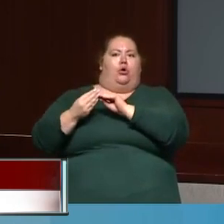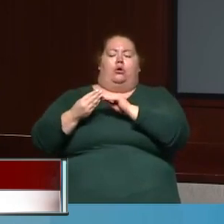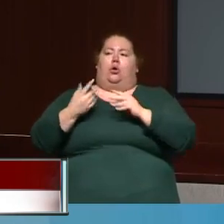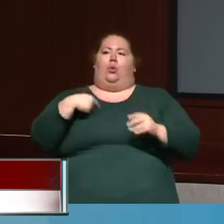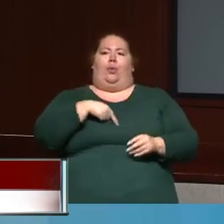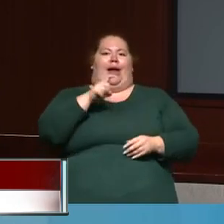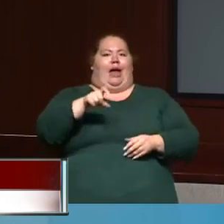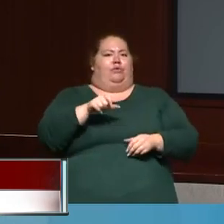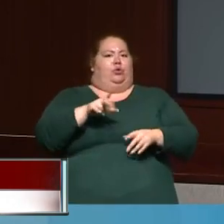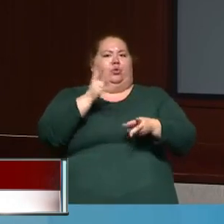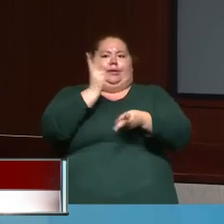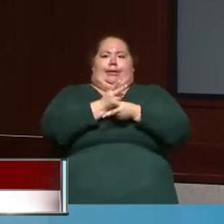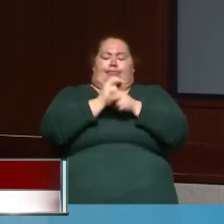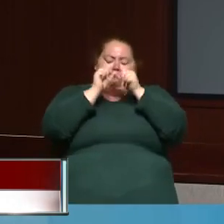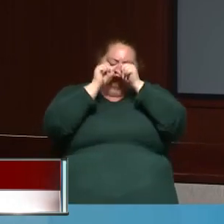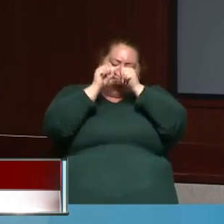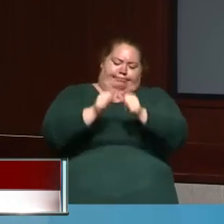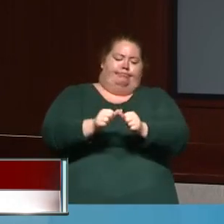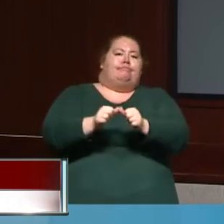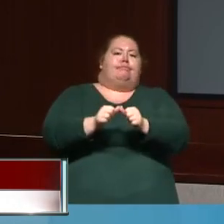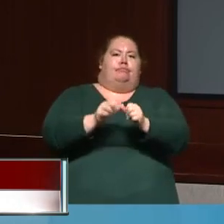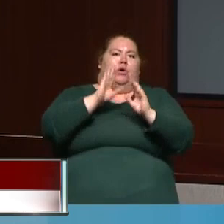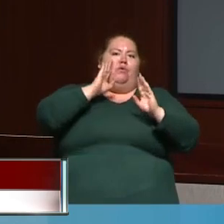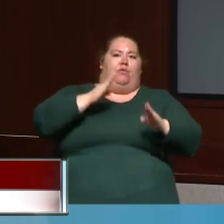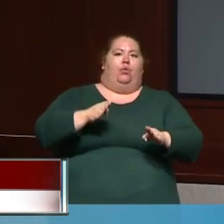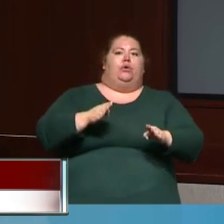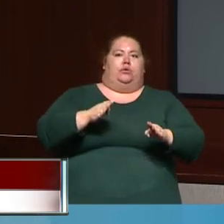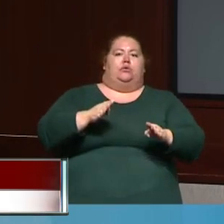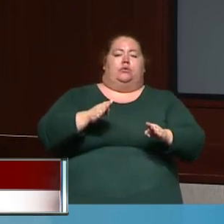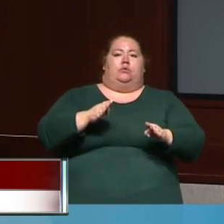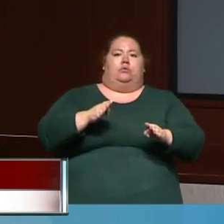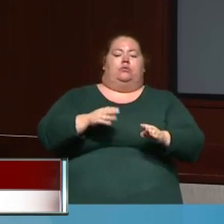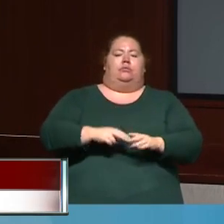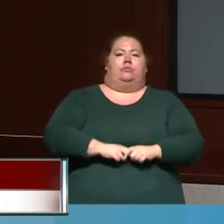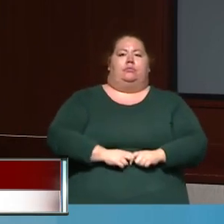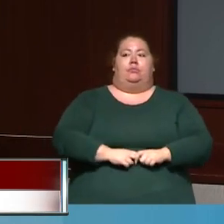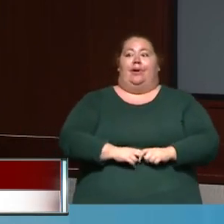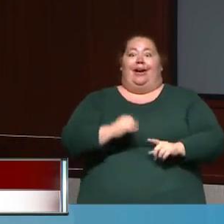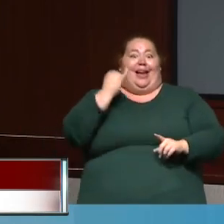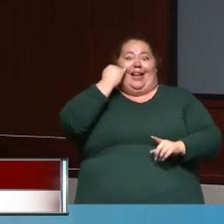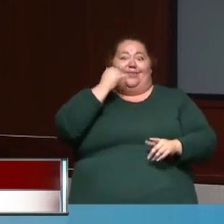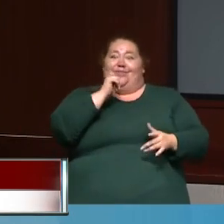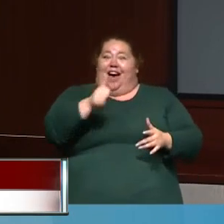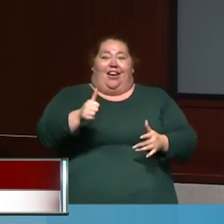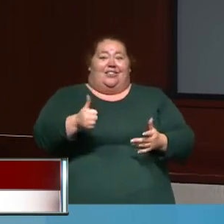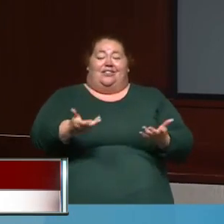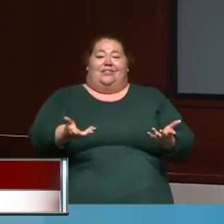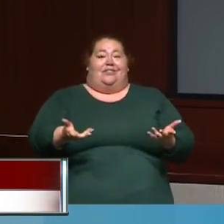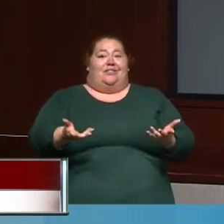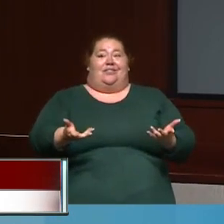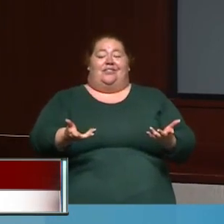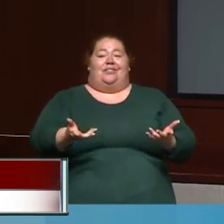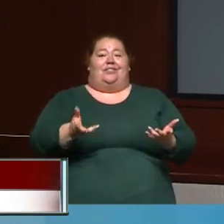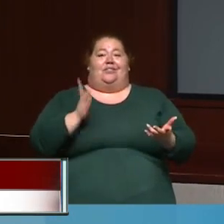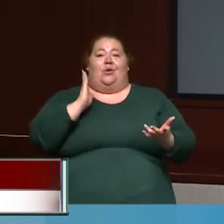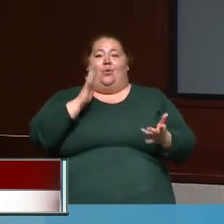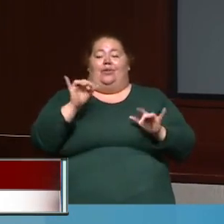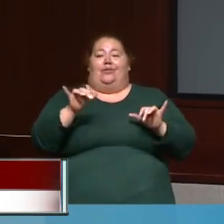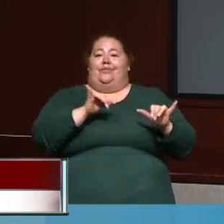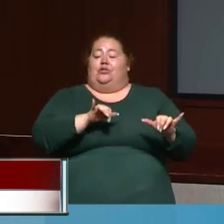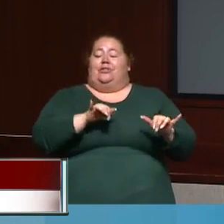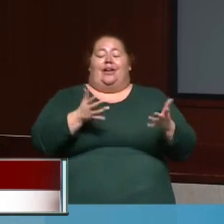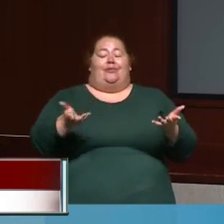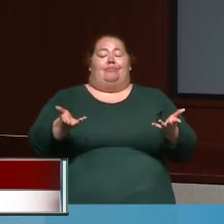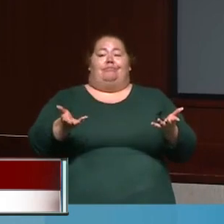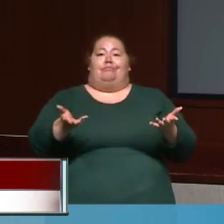grindstone, and that if we don't, we will have to deal with the state coming